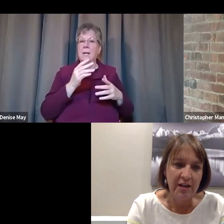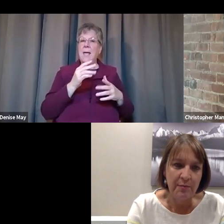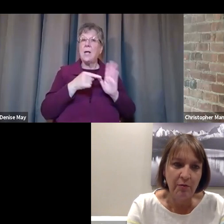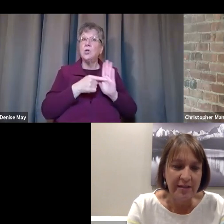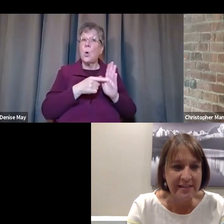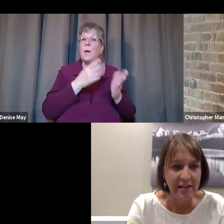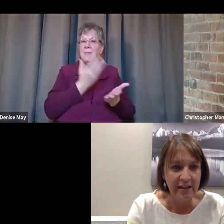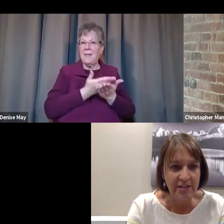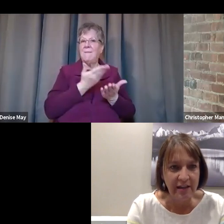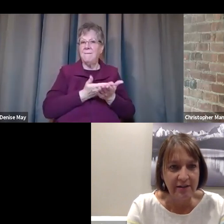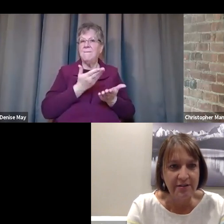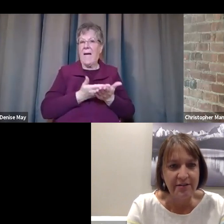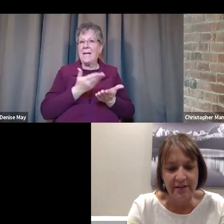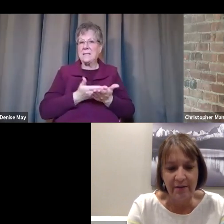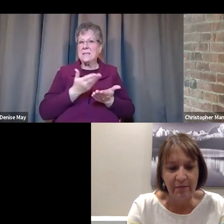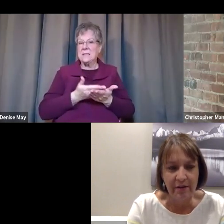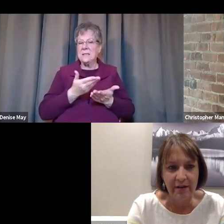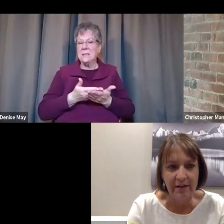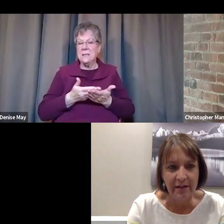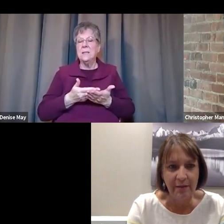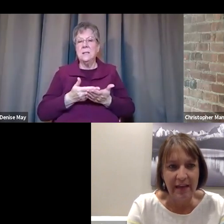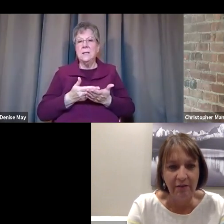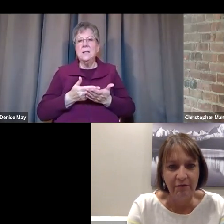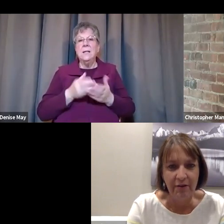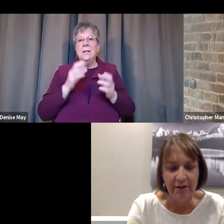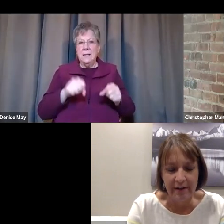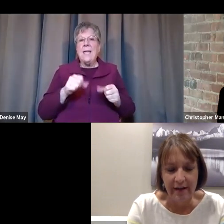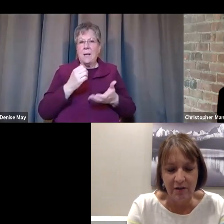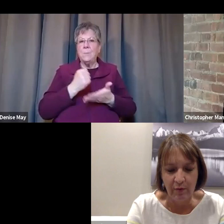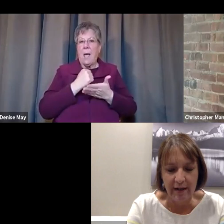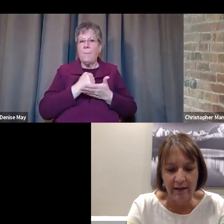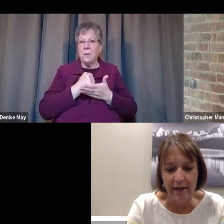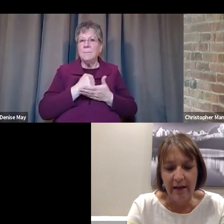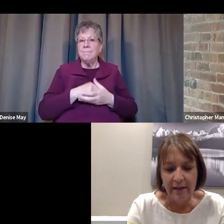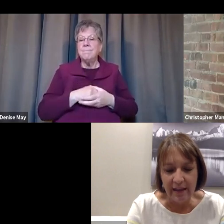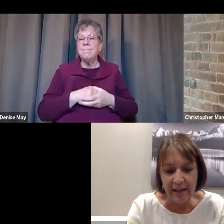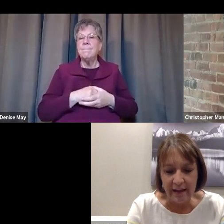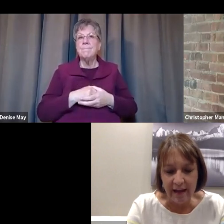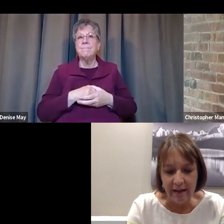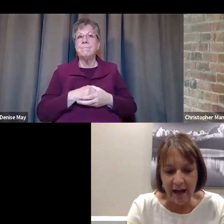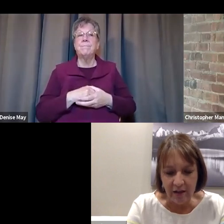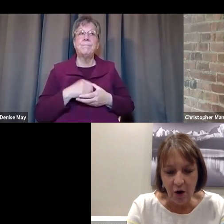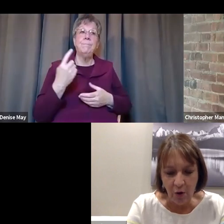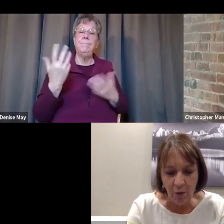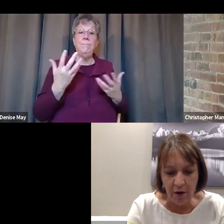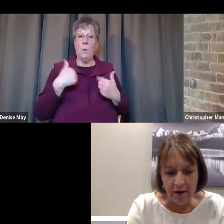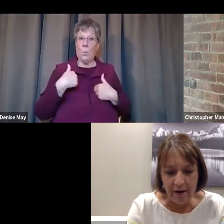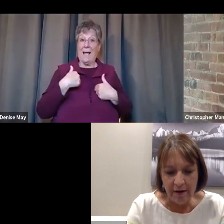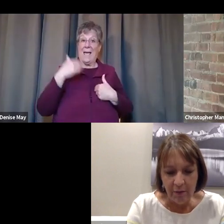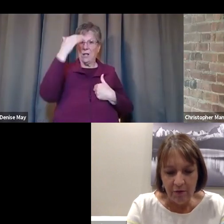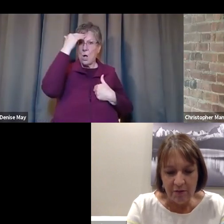much as possible with state legislators, it can be helpful as well. The thing that I